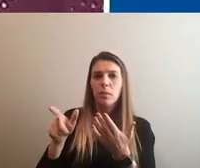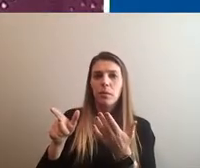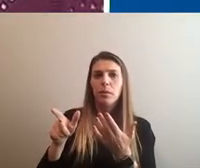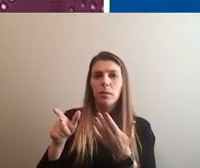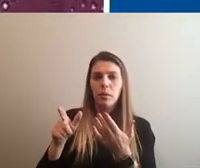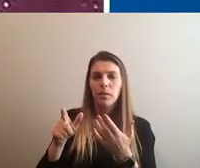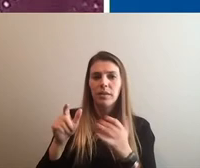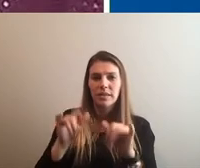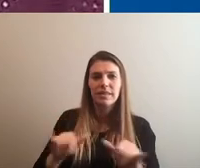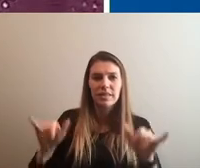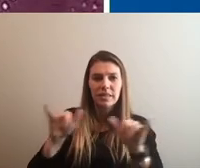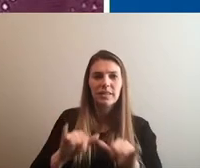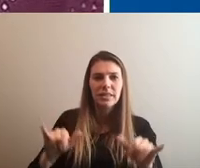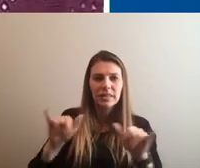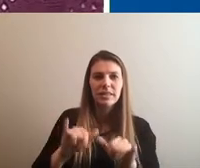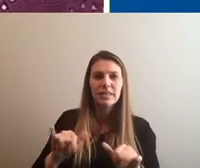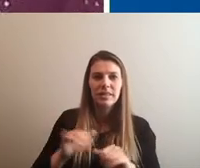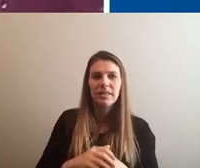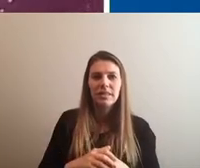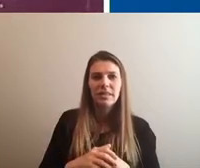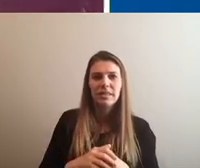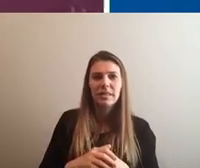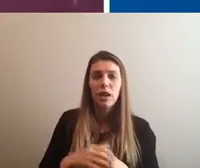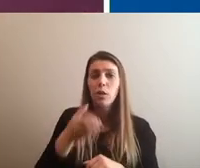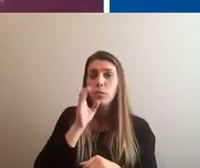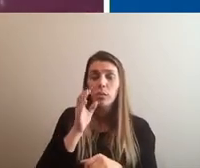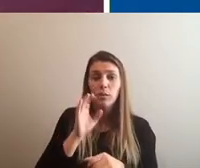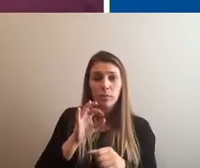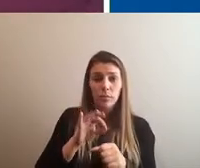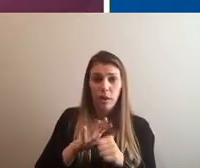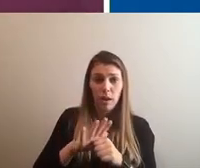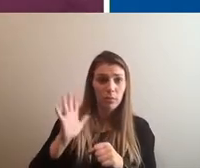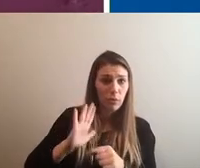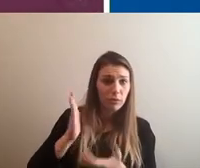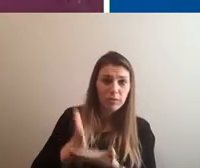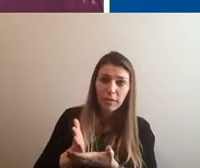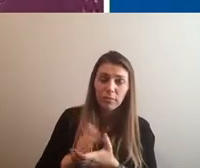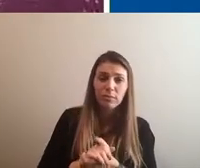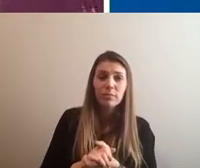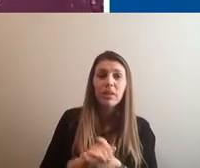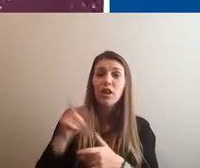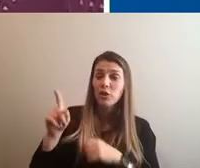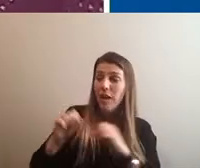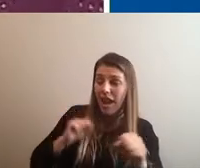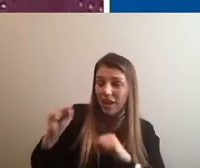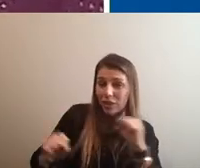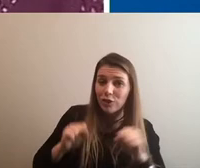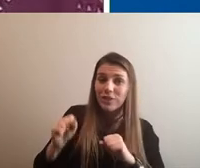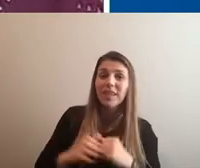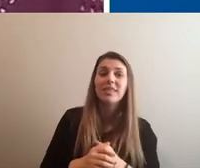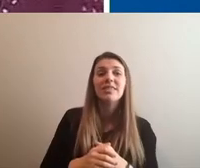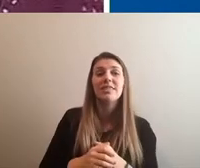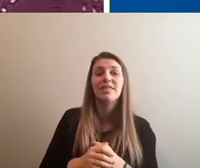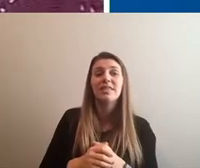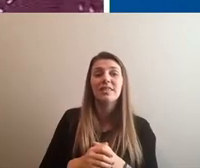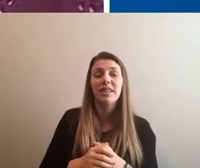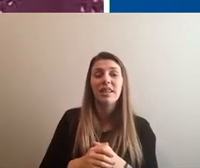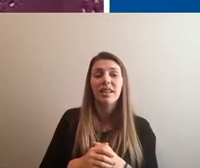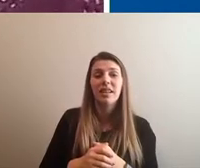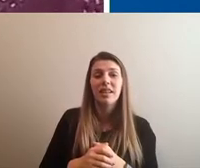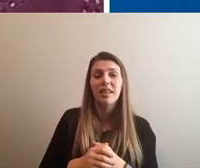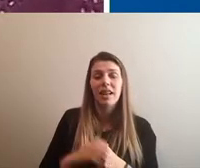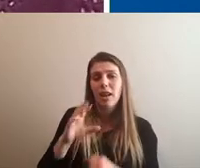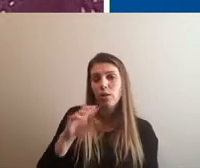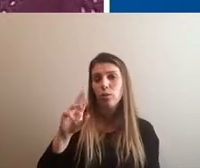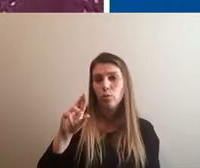them. I drink five pop a day. I drink random. Yeah, and you're exercising? Exercising. And Rose, who's